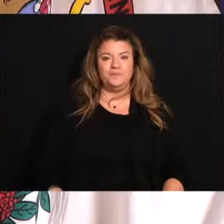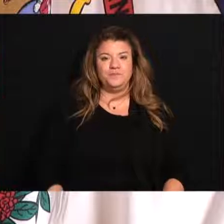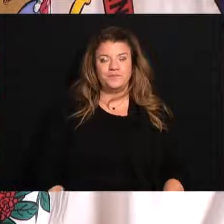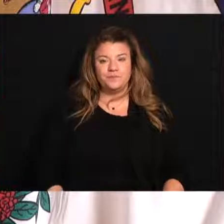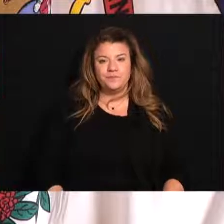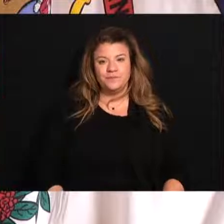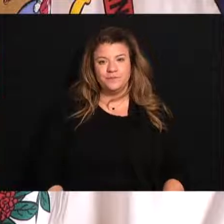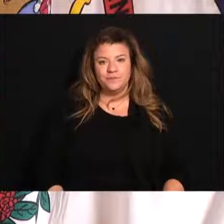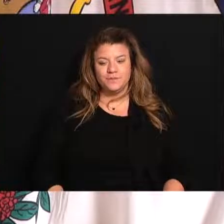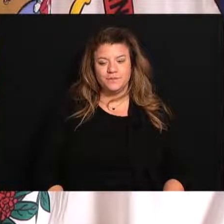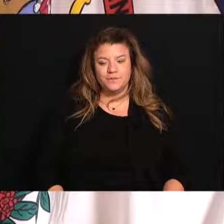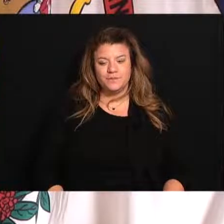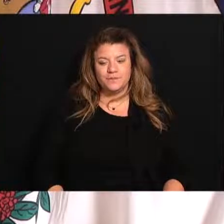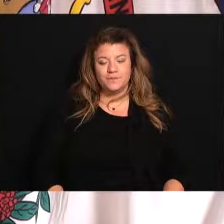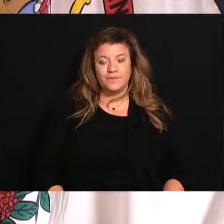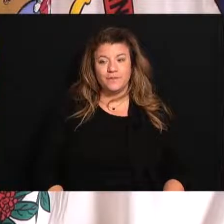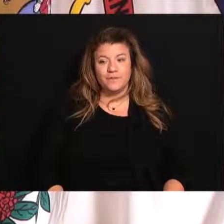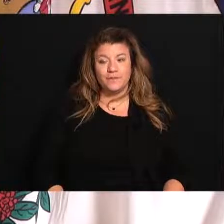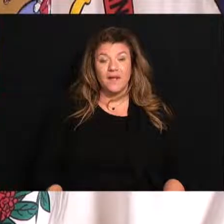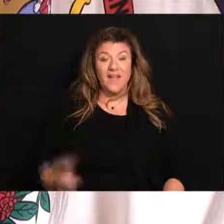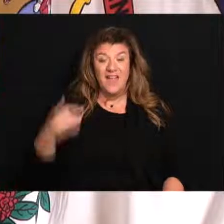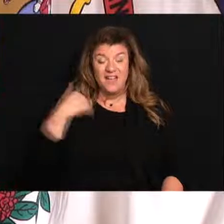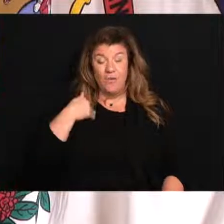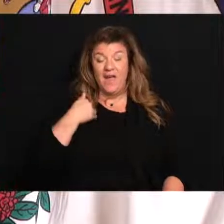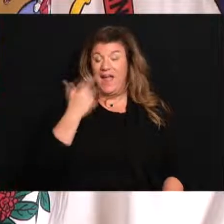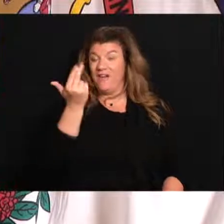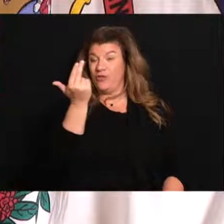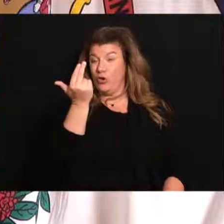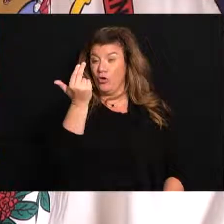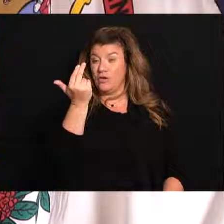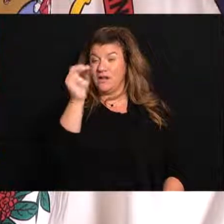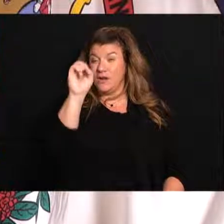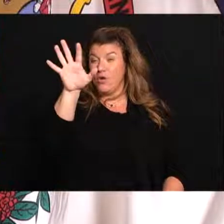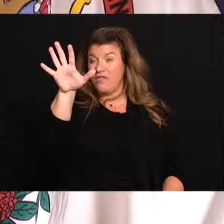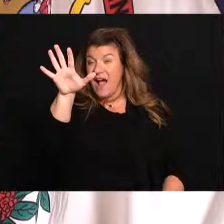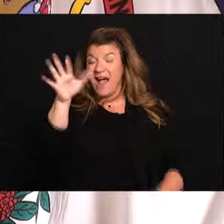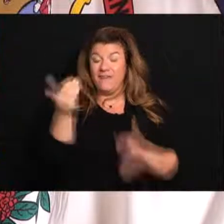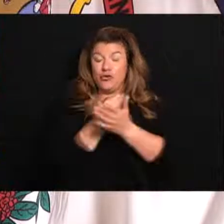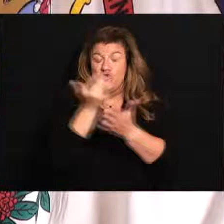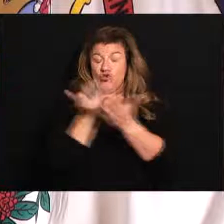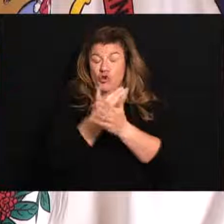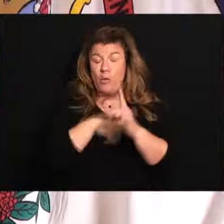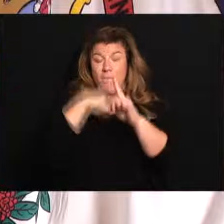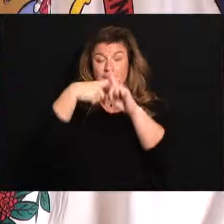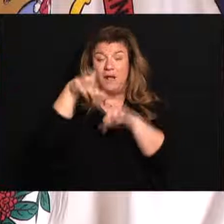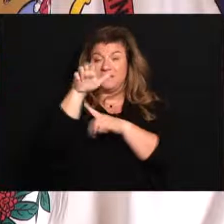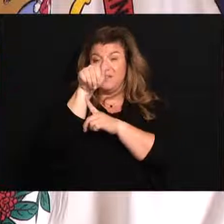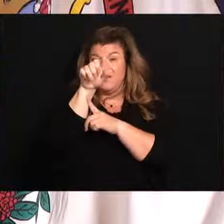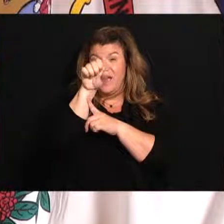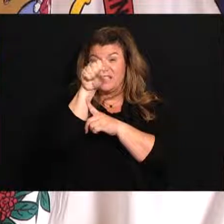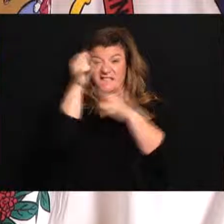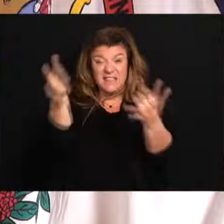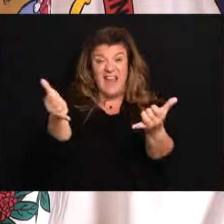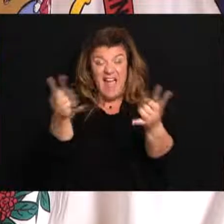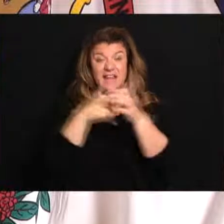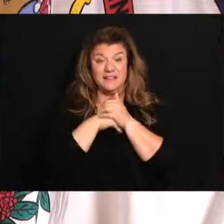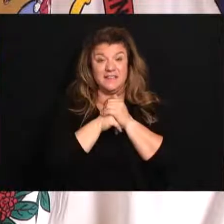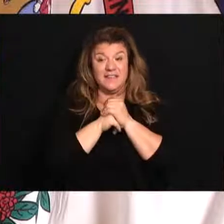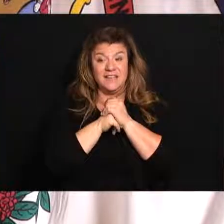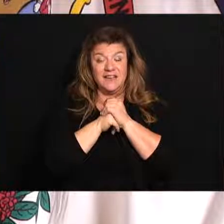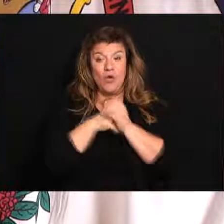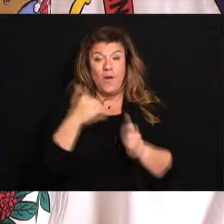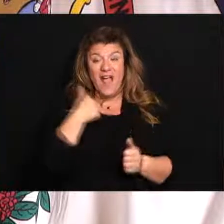Now, Charles, if we've got 1,305 new positive cases today, if we've got that many